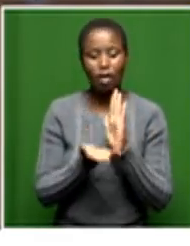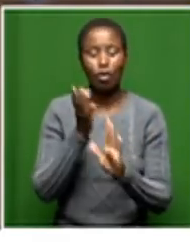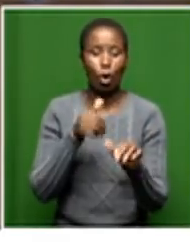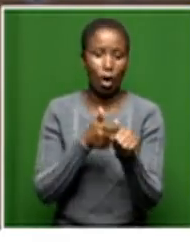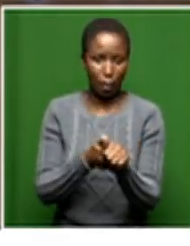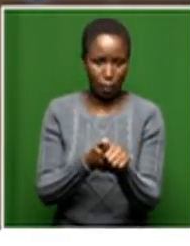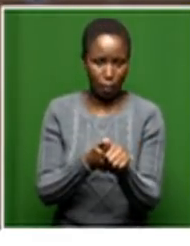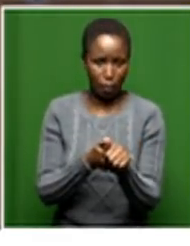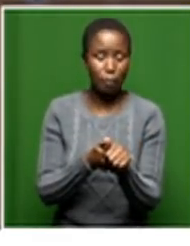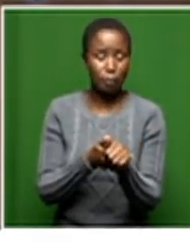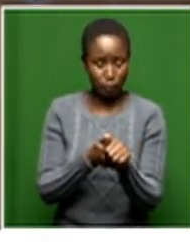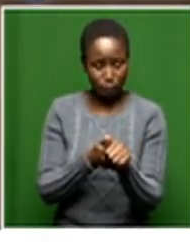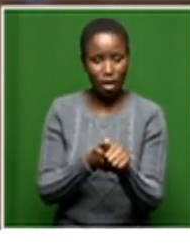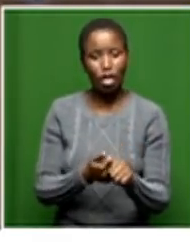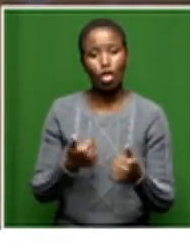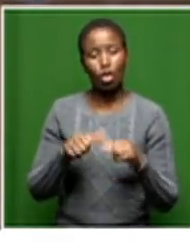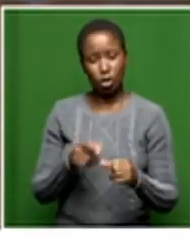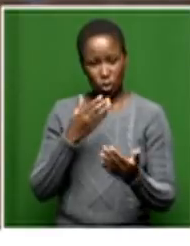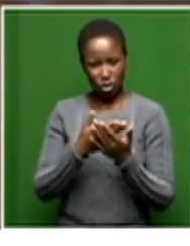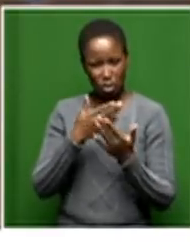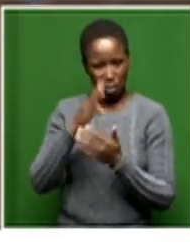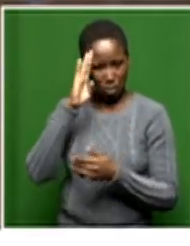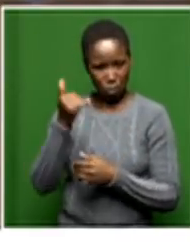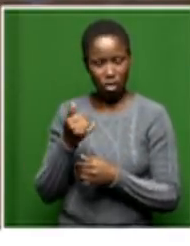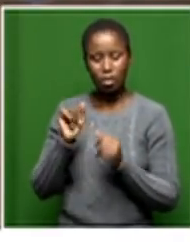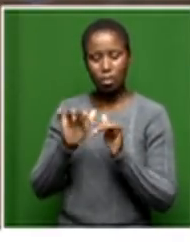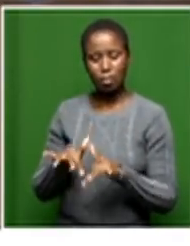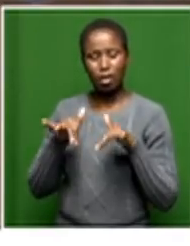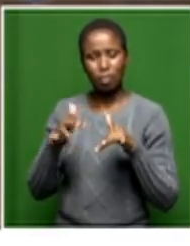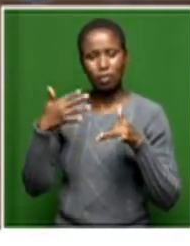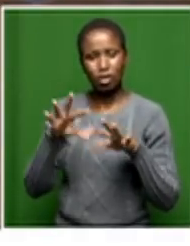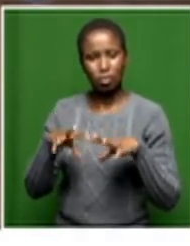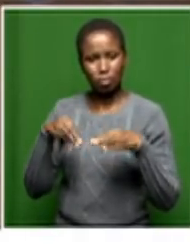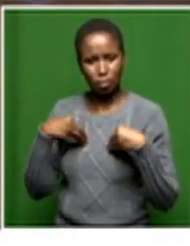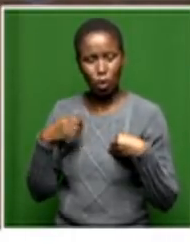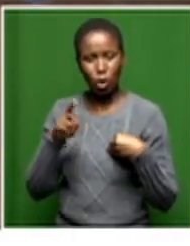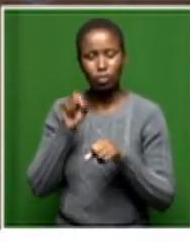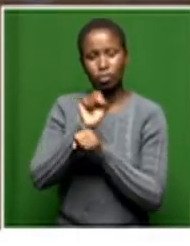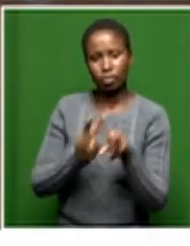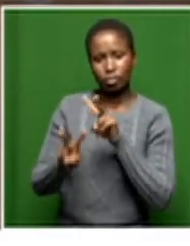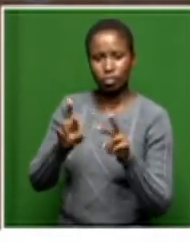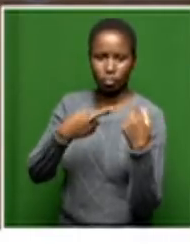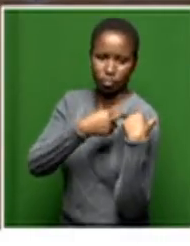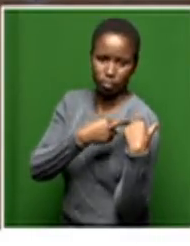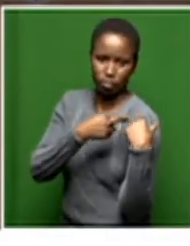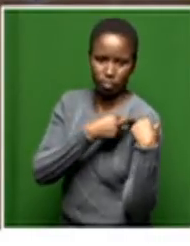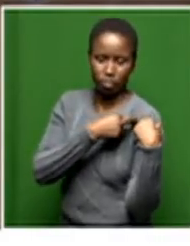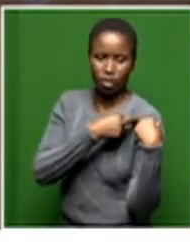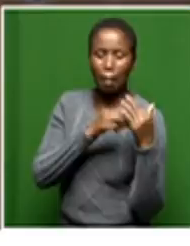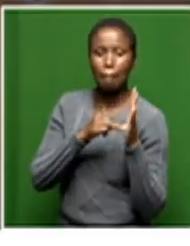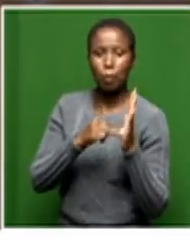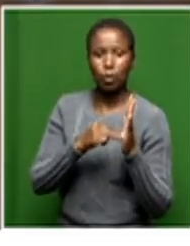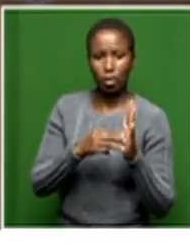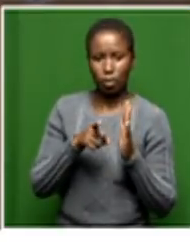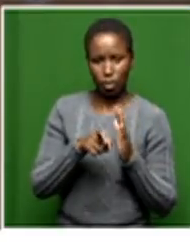And you'll note that Parliament adopted the oversight and accountability model, which